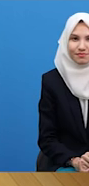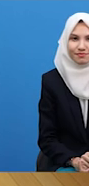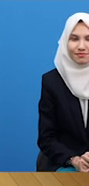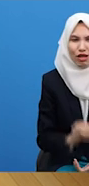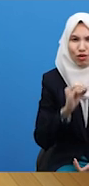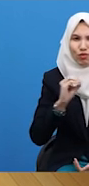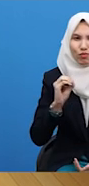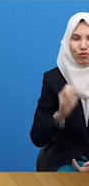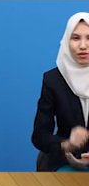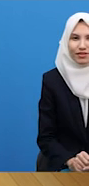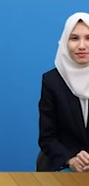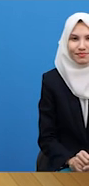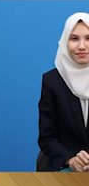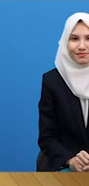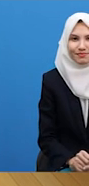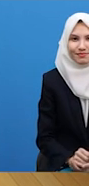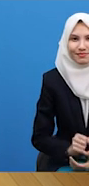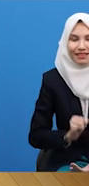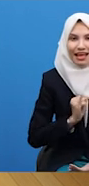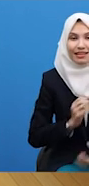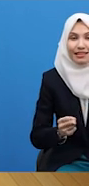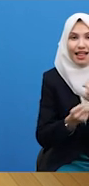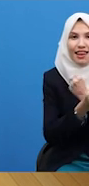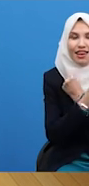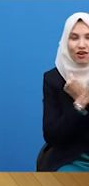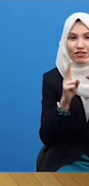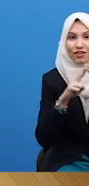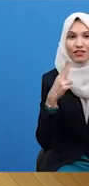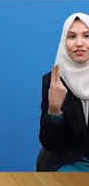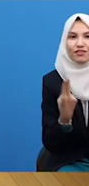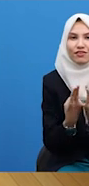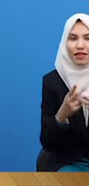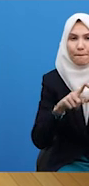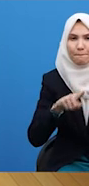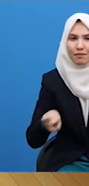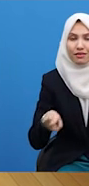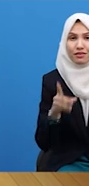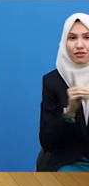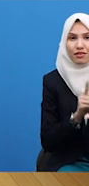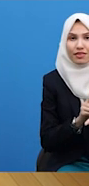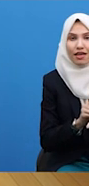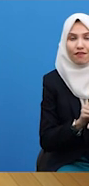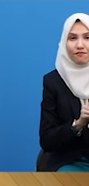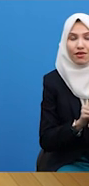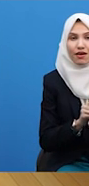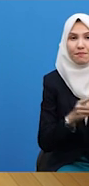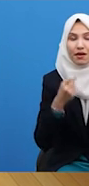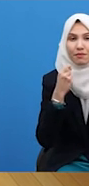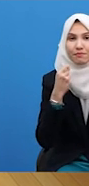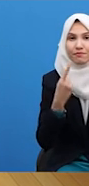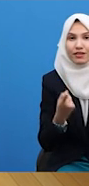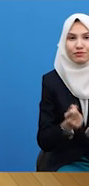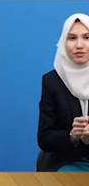Oh boy, I just love donuts. But the doctor has advised me to